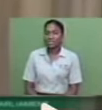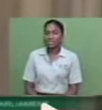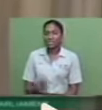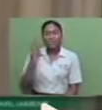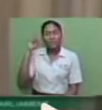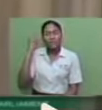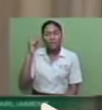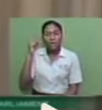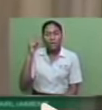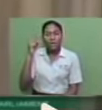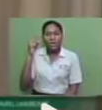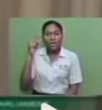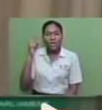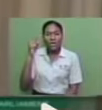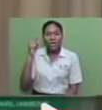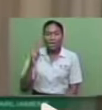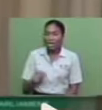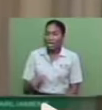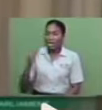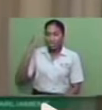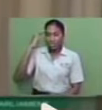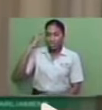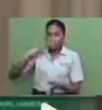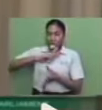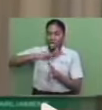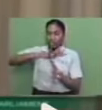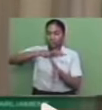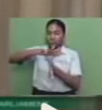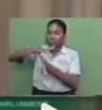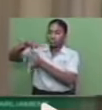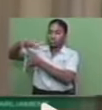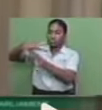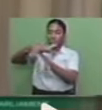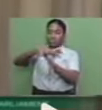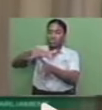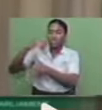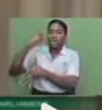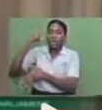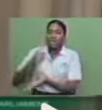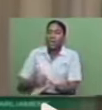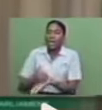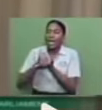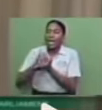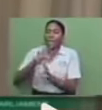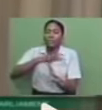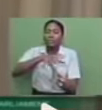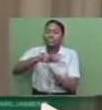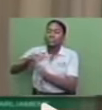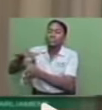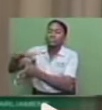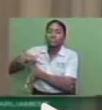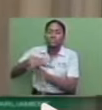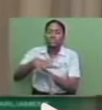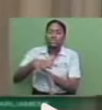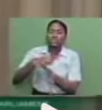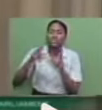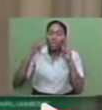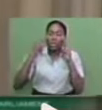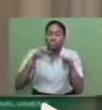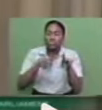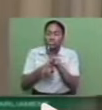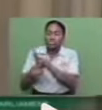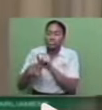much spoken about drones that the TTPS were to acquire to help in patrolling of the coastline and intelligence gathering? Where